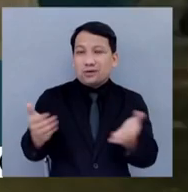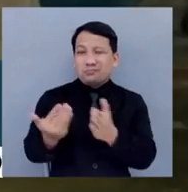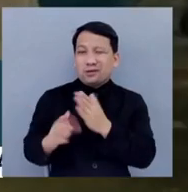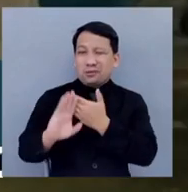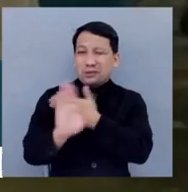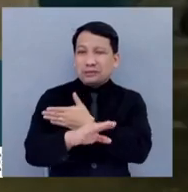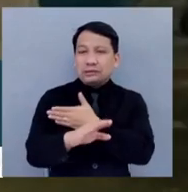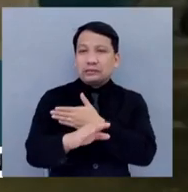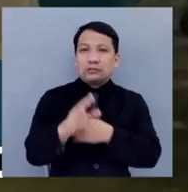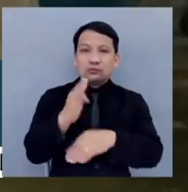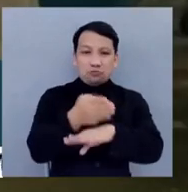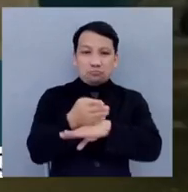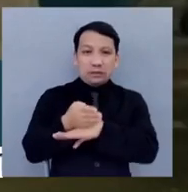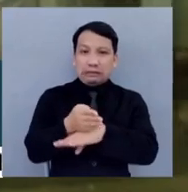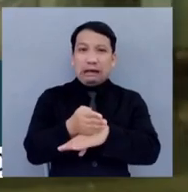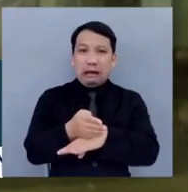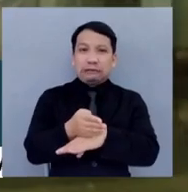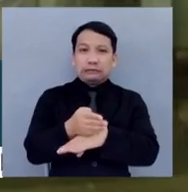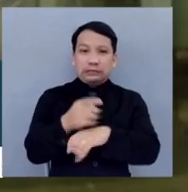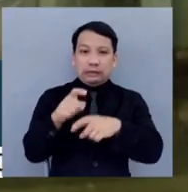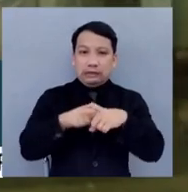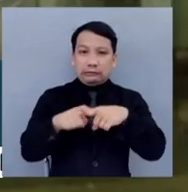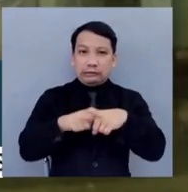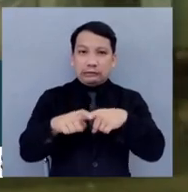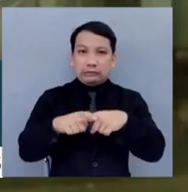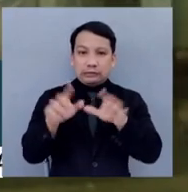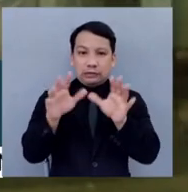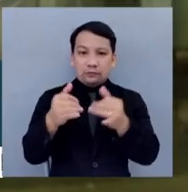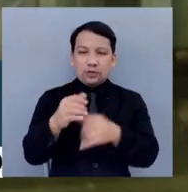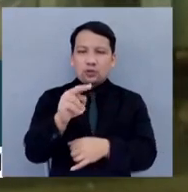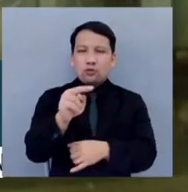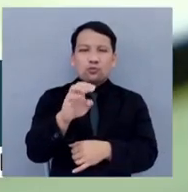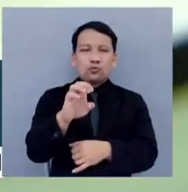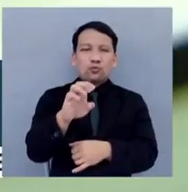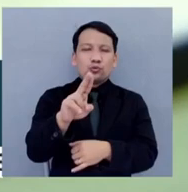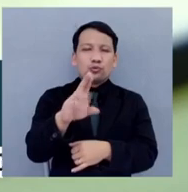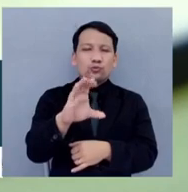Power Plant, any decision should be consulted first with the community